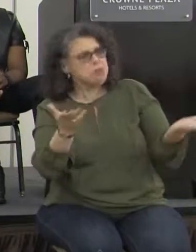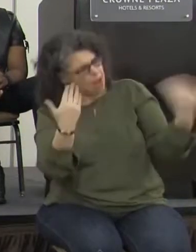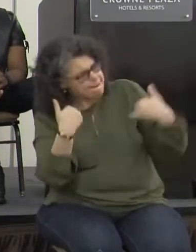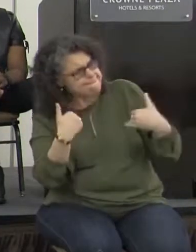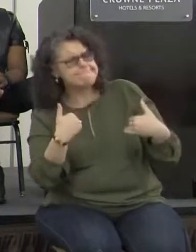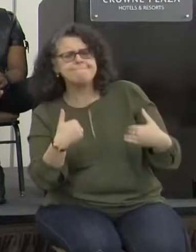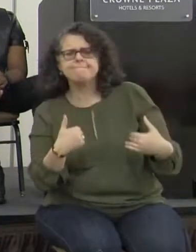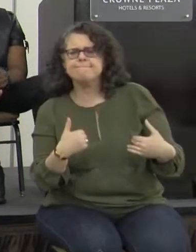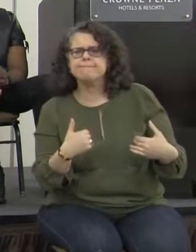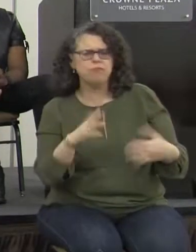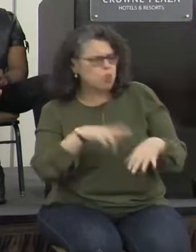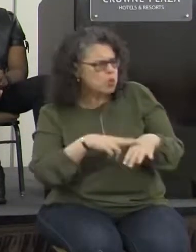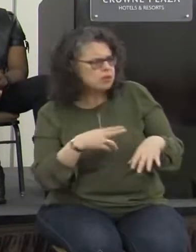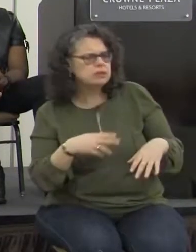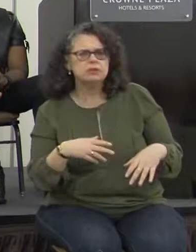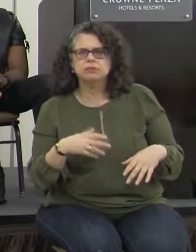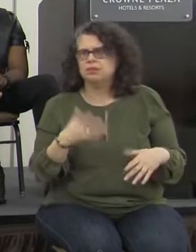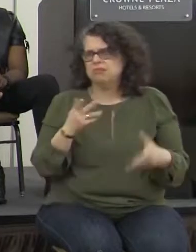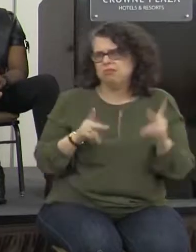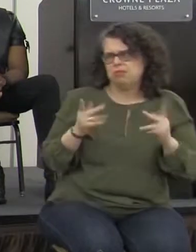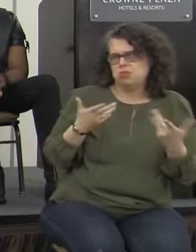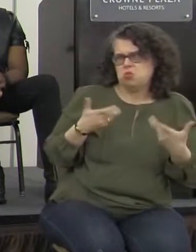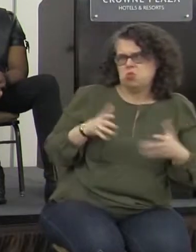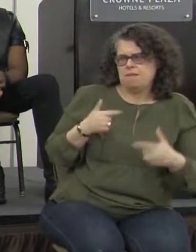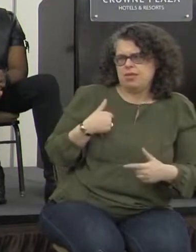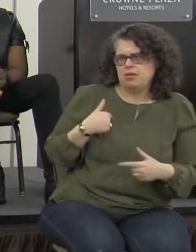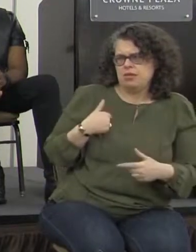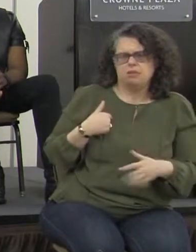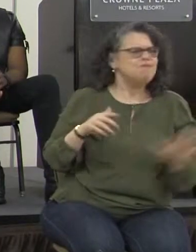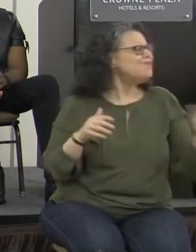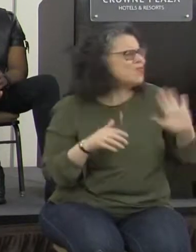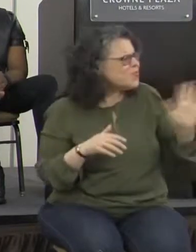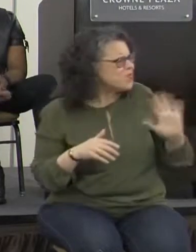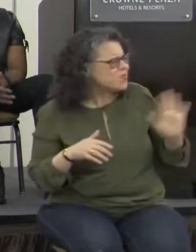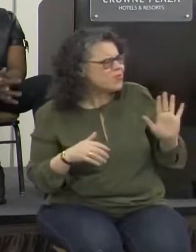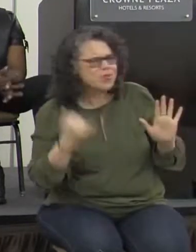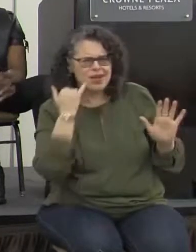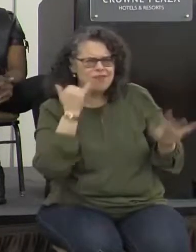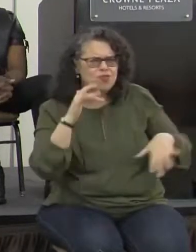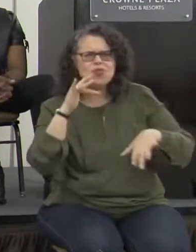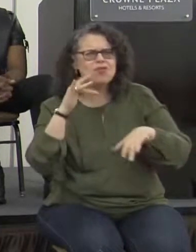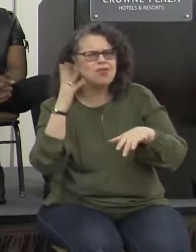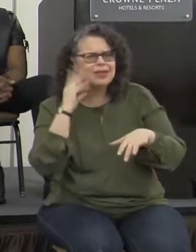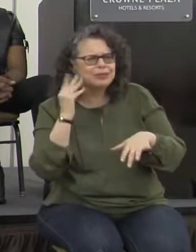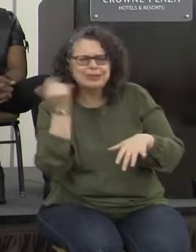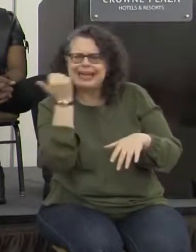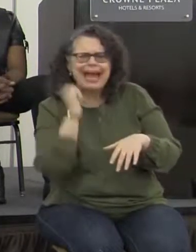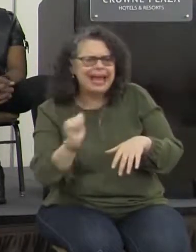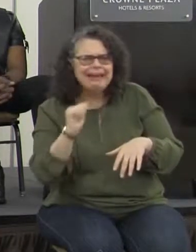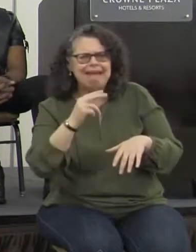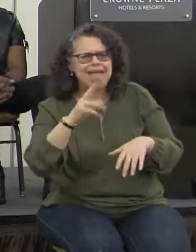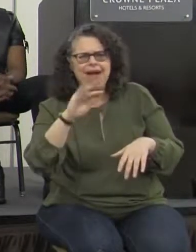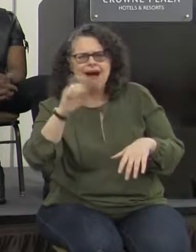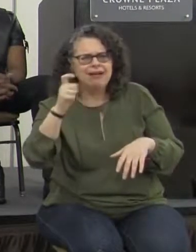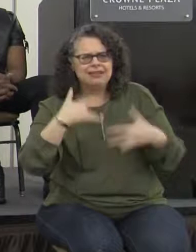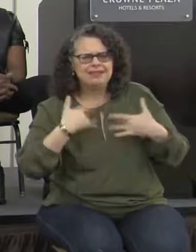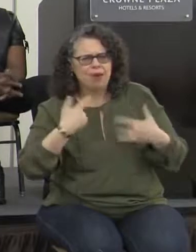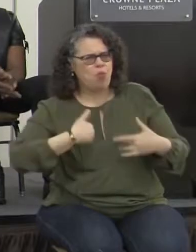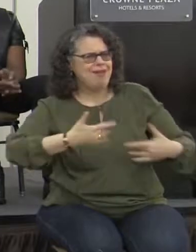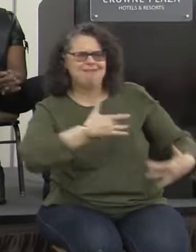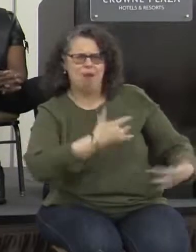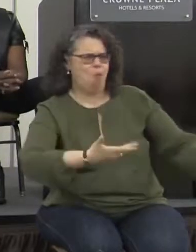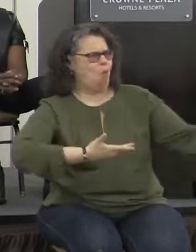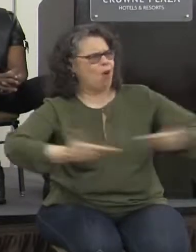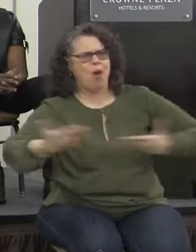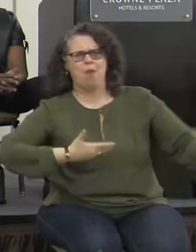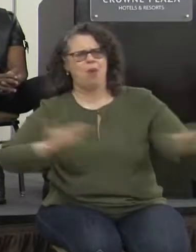like, "Well, maybe I might not be wanted there." I'm like, "That's not the case at all. If you've been to any Onyx events, we're very welcoming." So it's